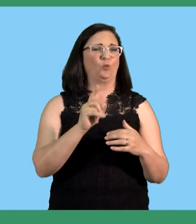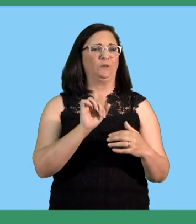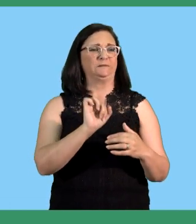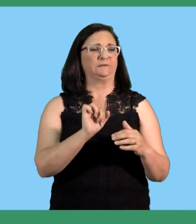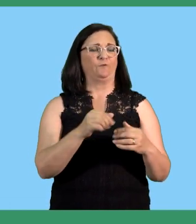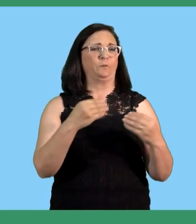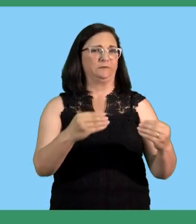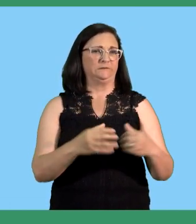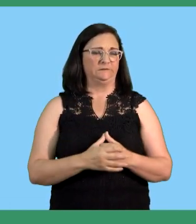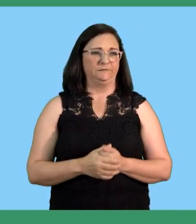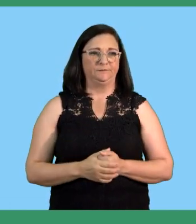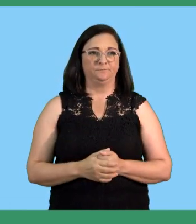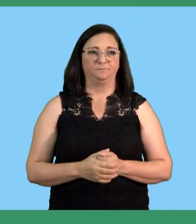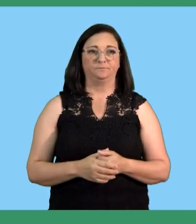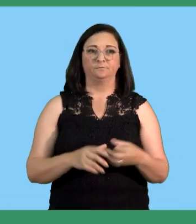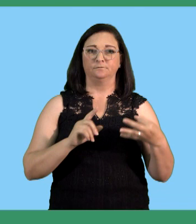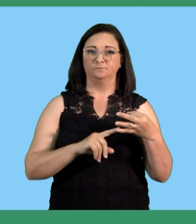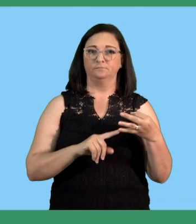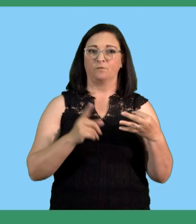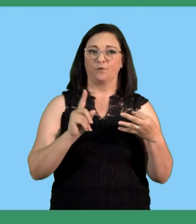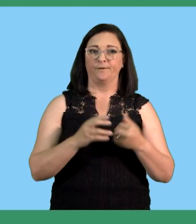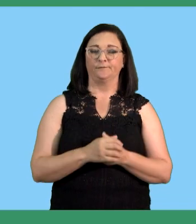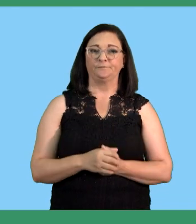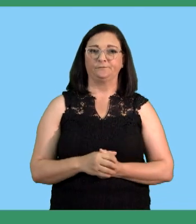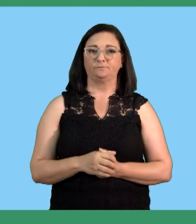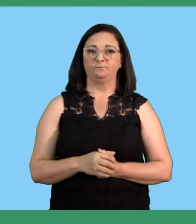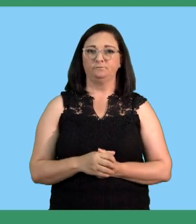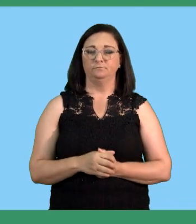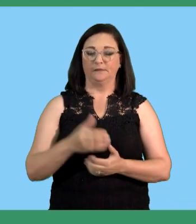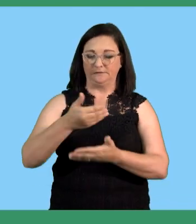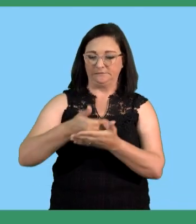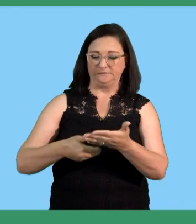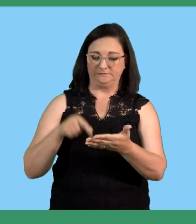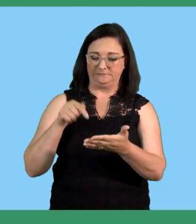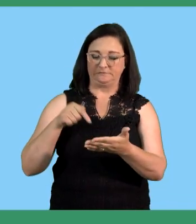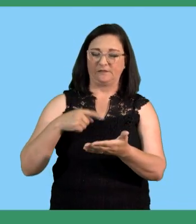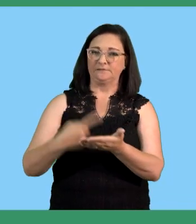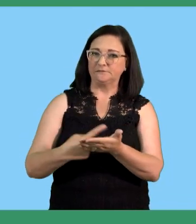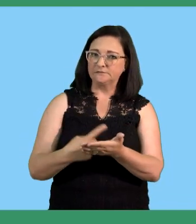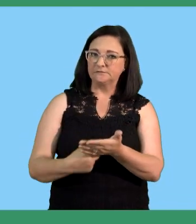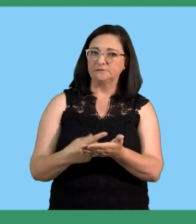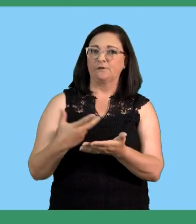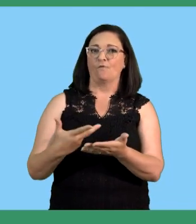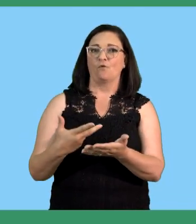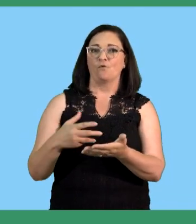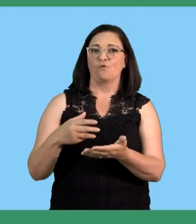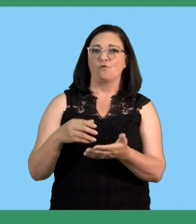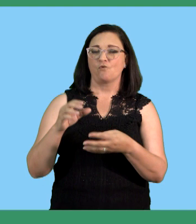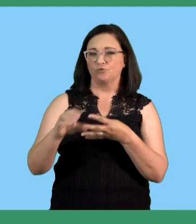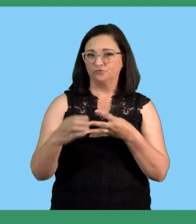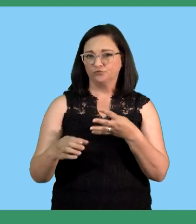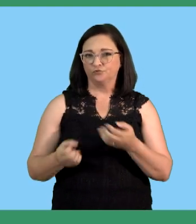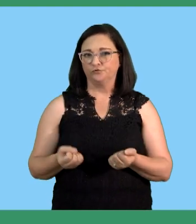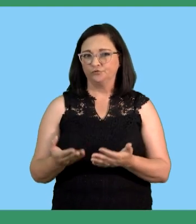stand for? Right. Thirdly, there should be a discussion of employment contracts and the conditions of